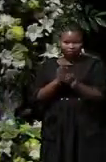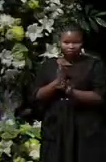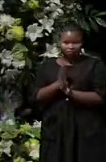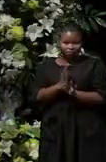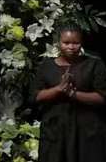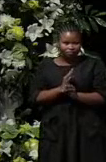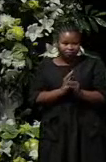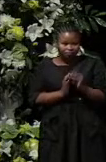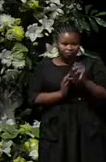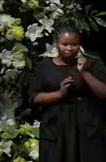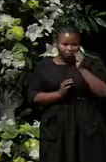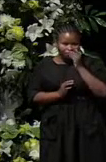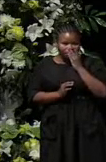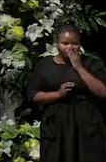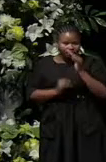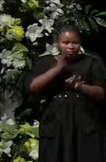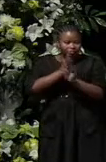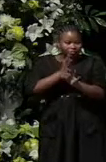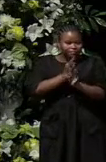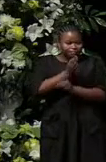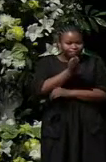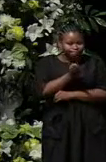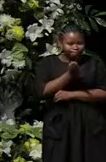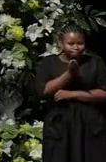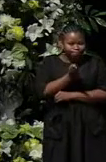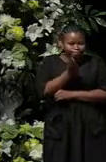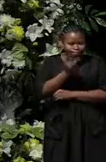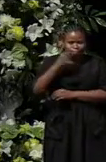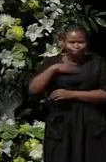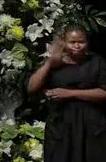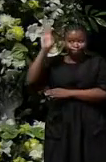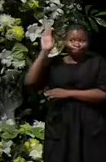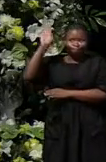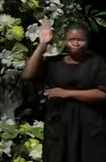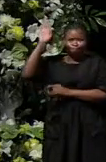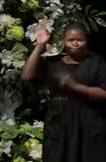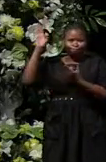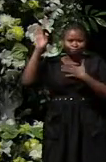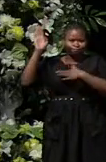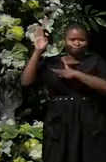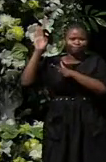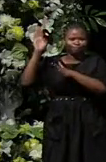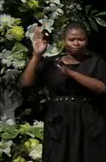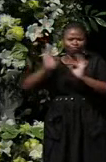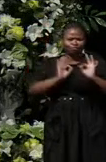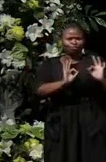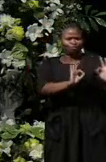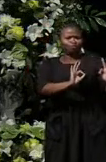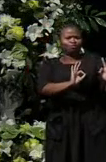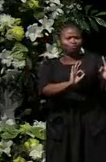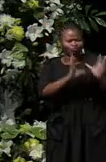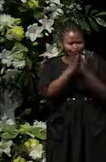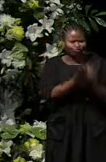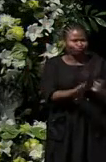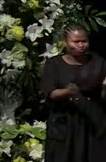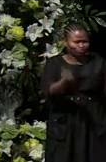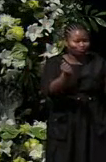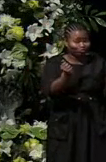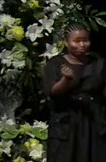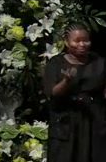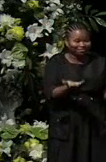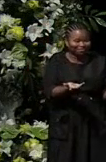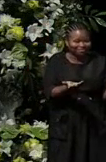question there this gentleman has been agitating to make very Progressive Solutions